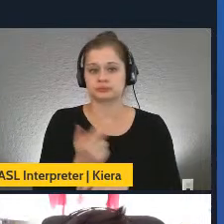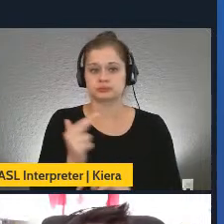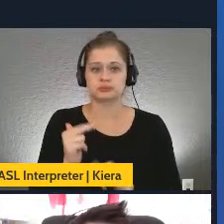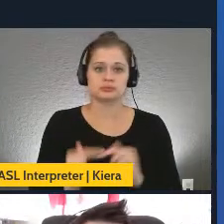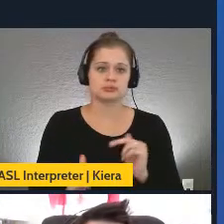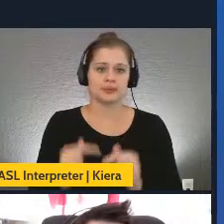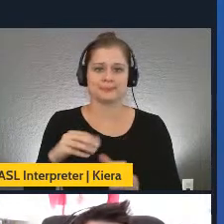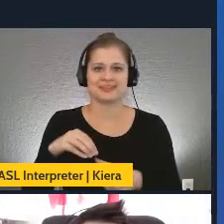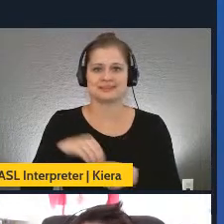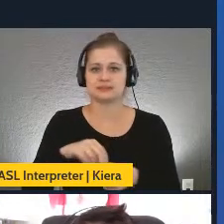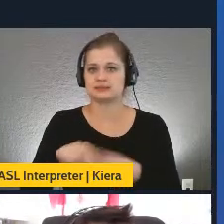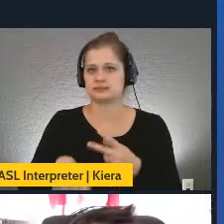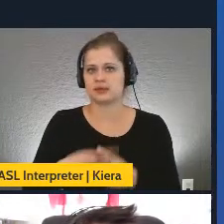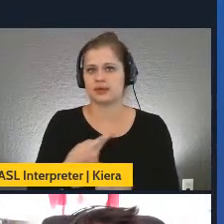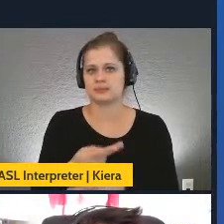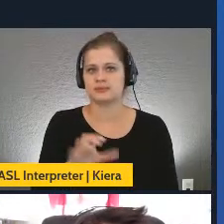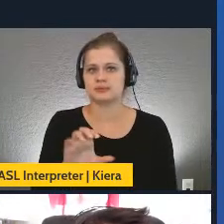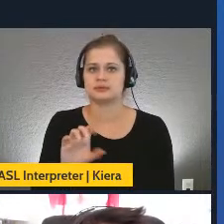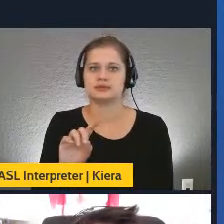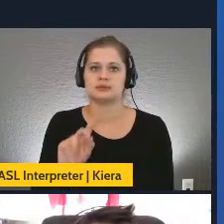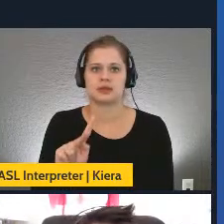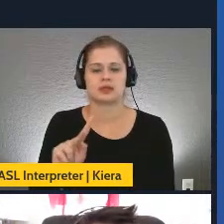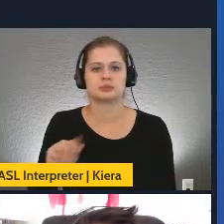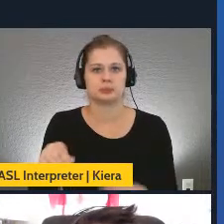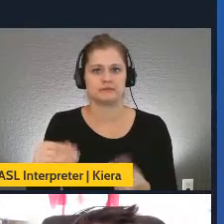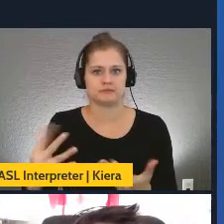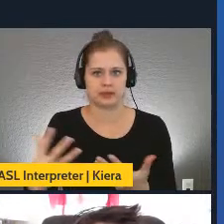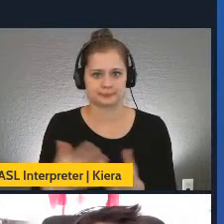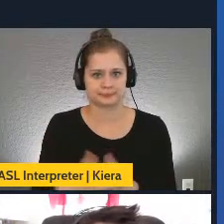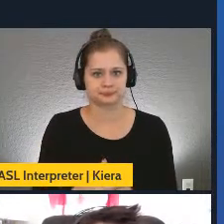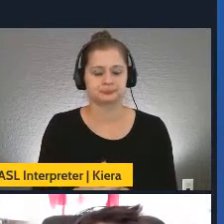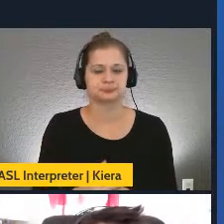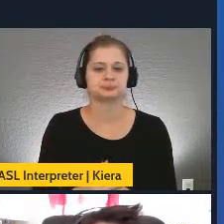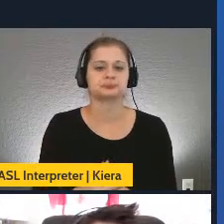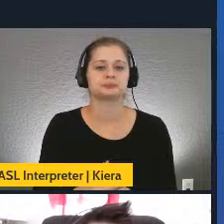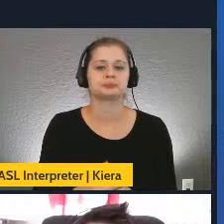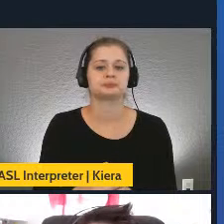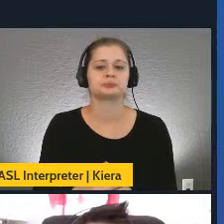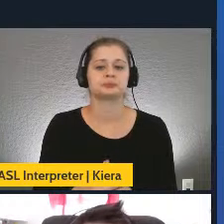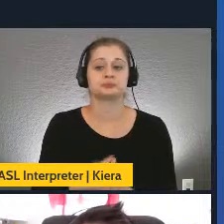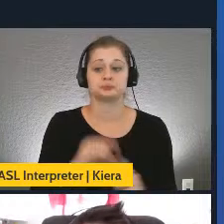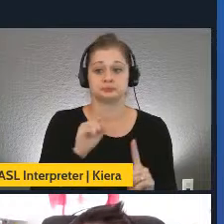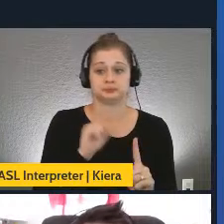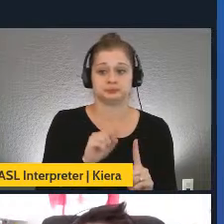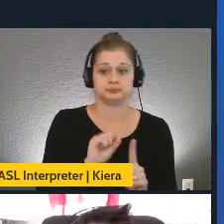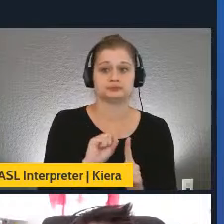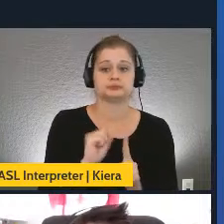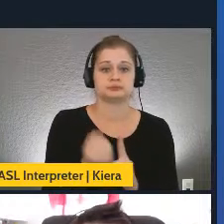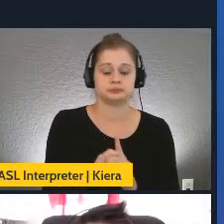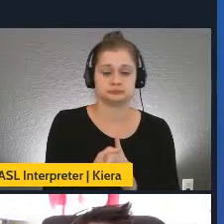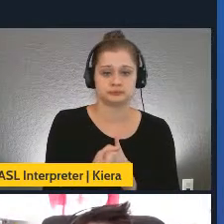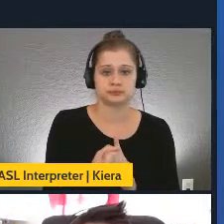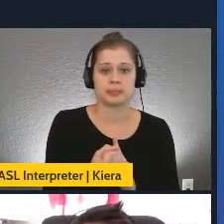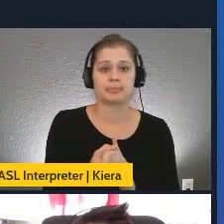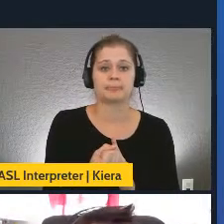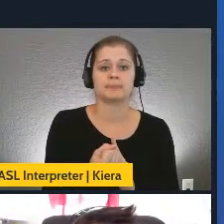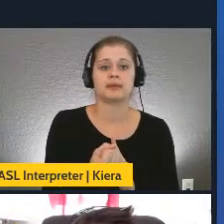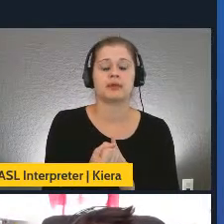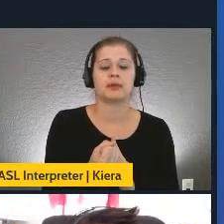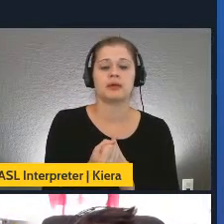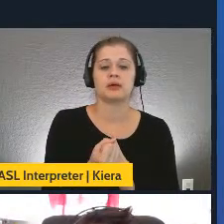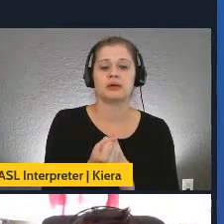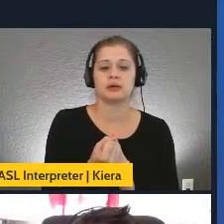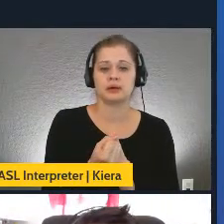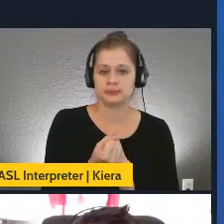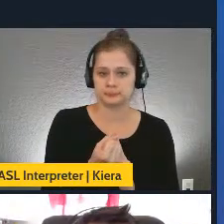provide. So we fill these TypeScript objects in this case, but there are also Python, Go,